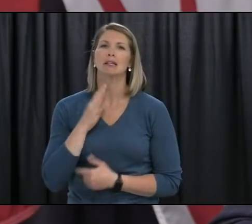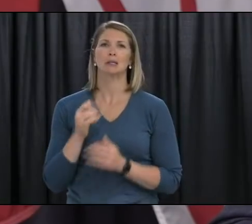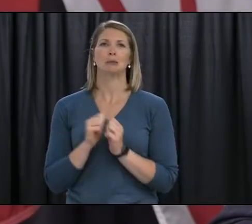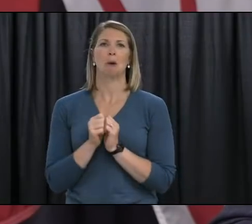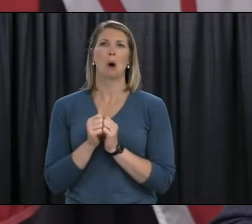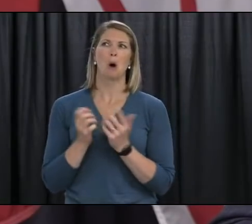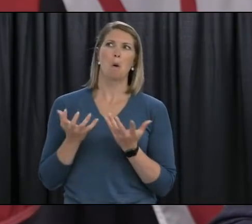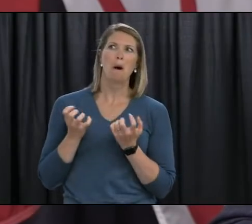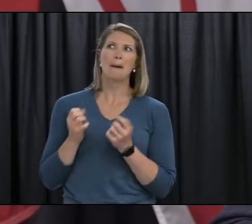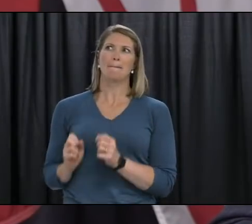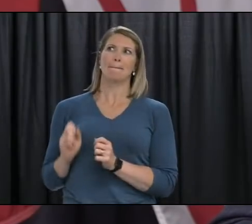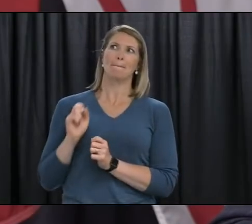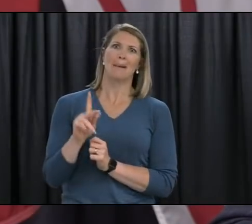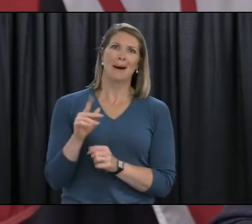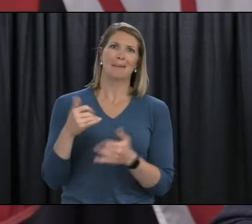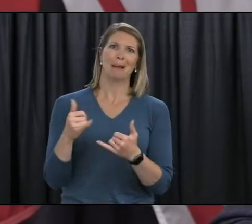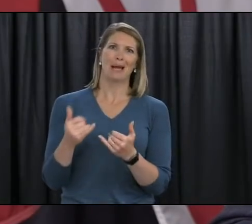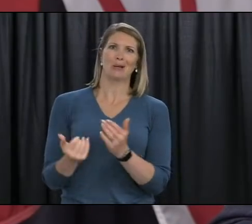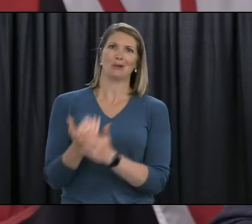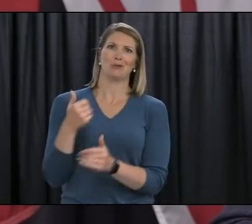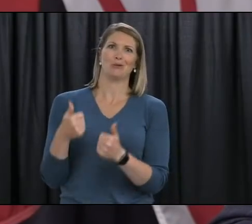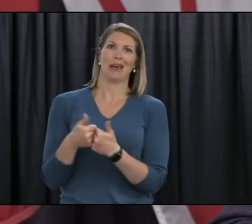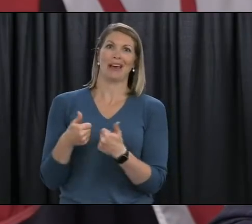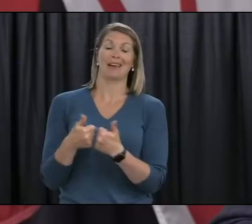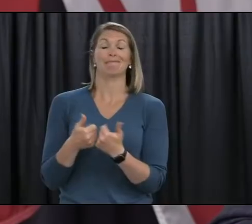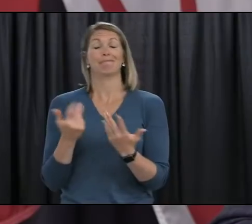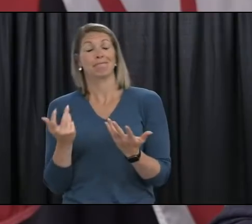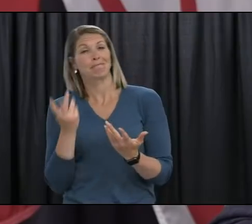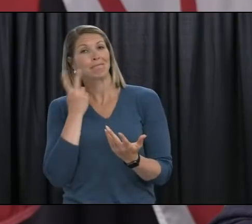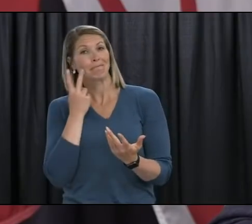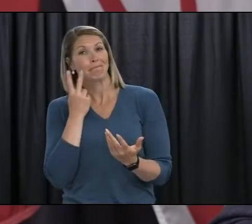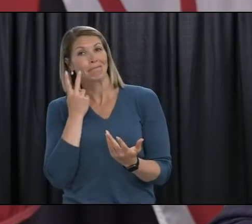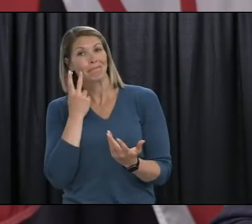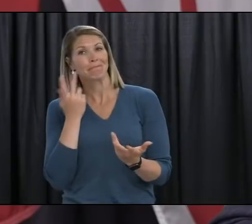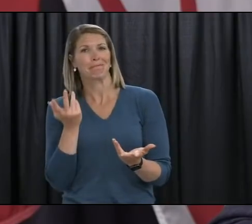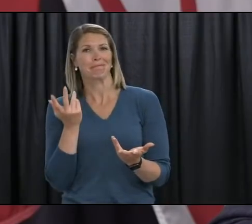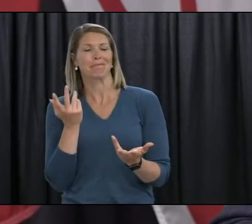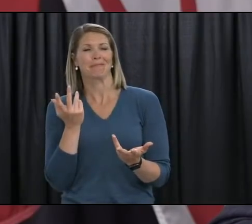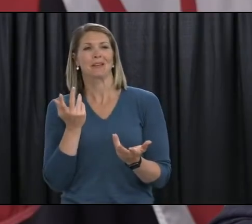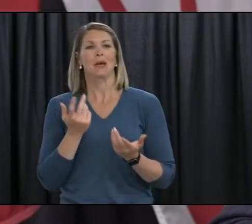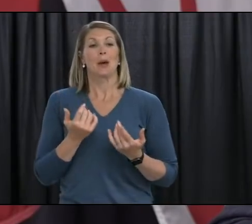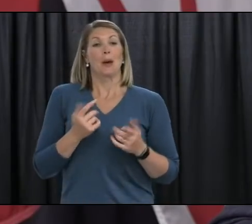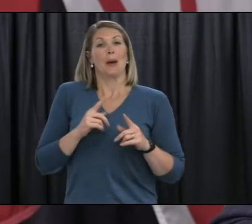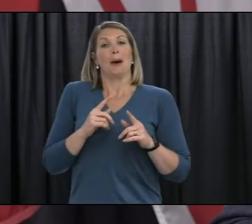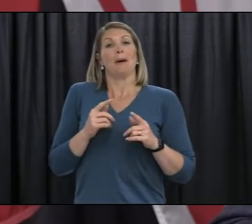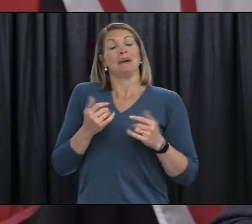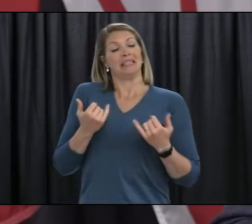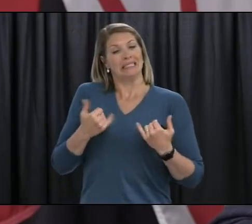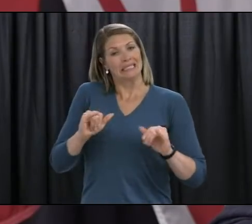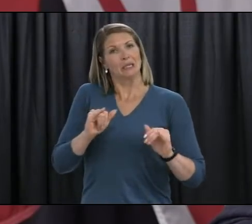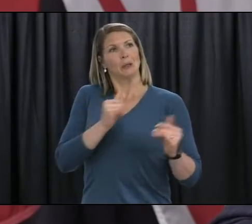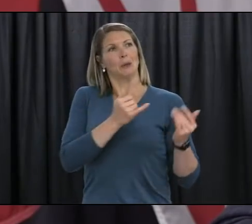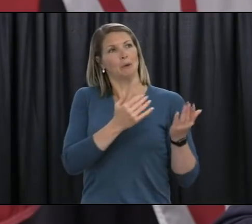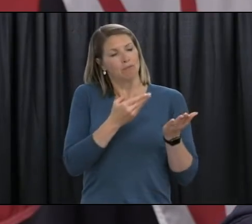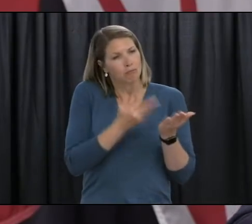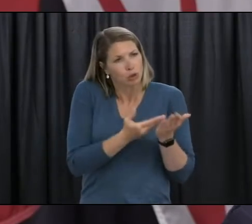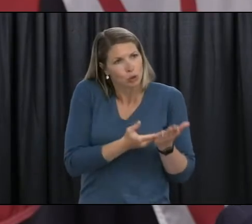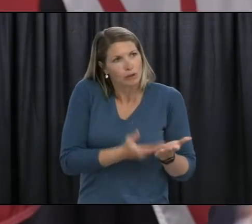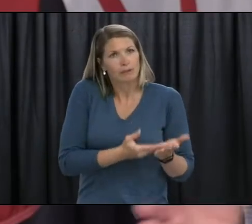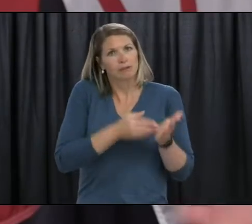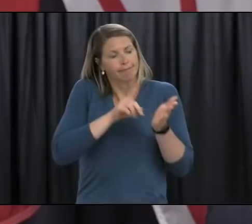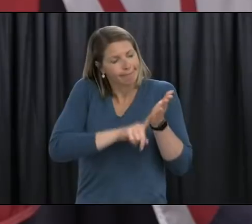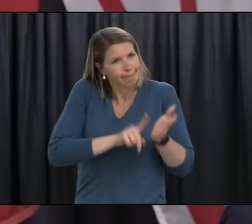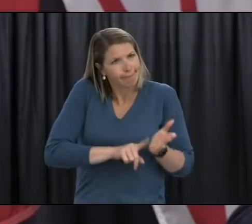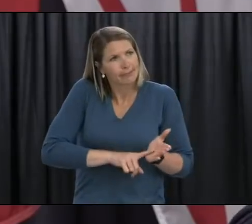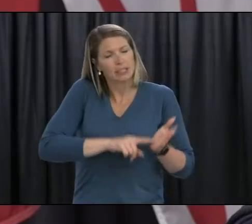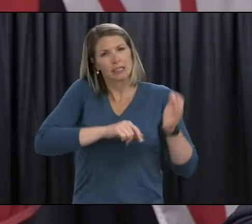And hopefully, as we get, you know, more information about living with COVID, that we can even make further adjustments so it gets